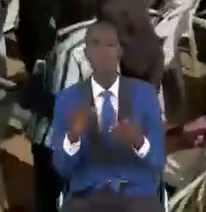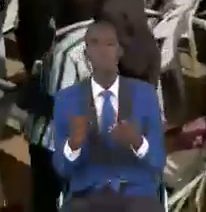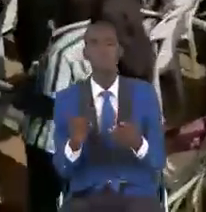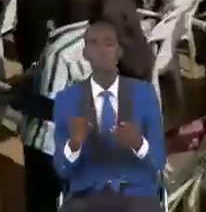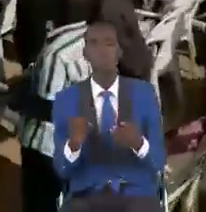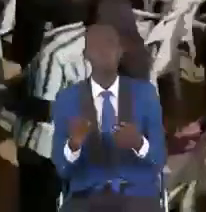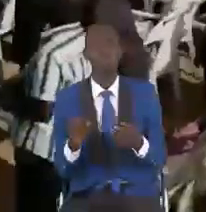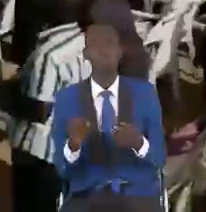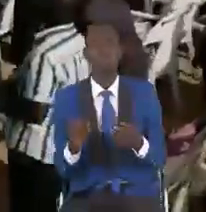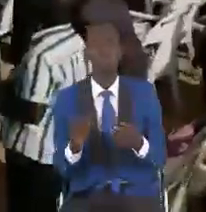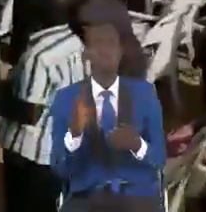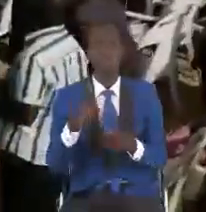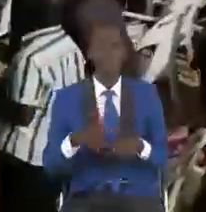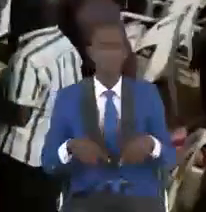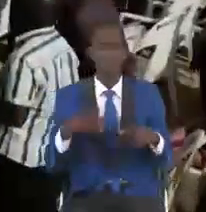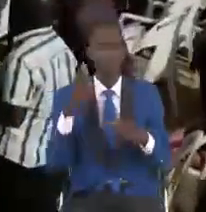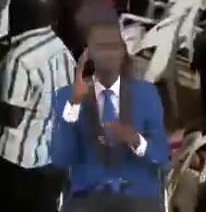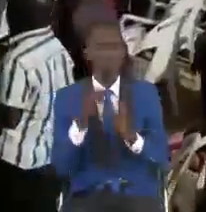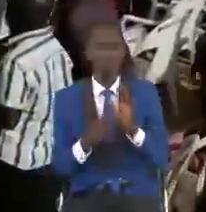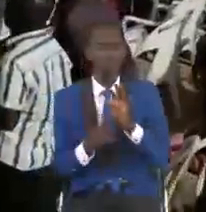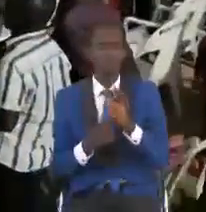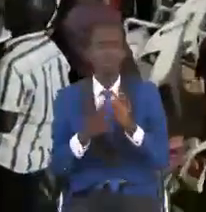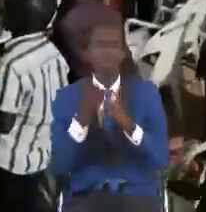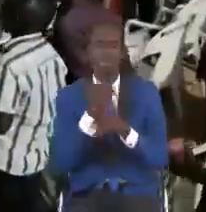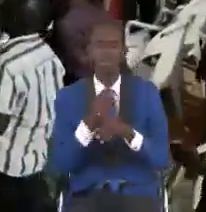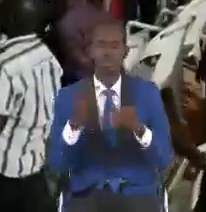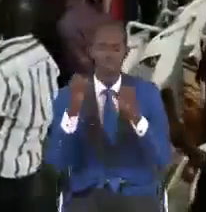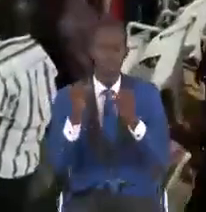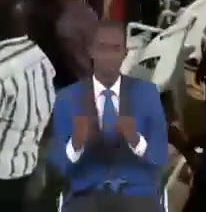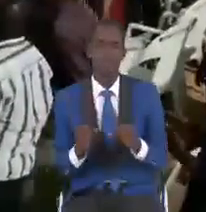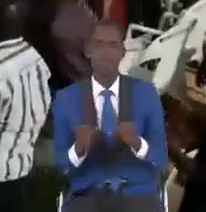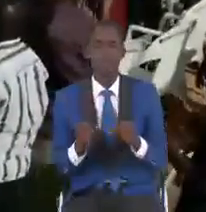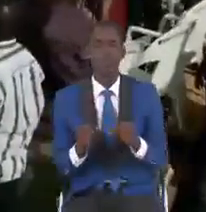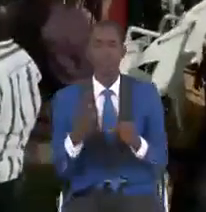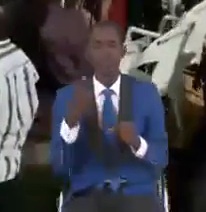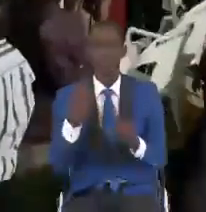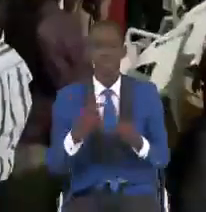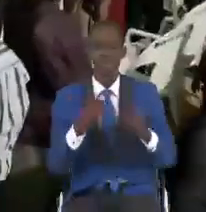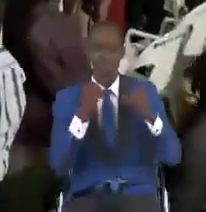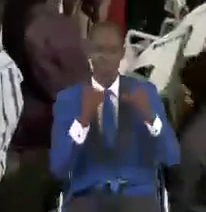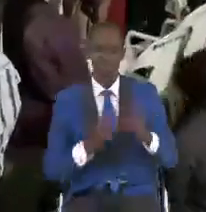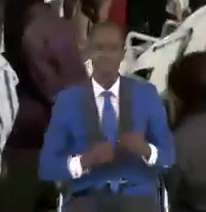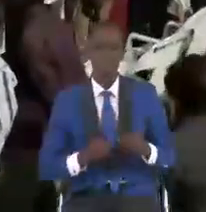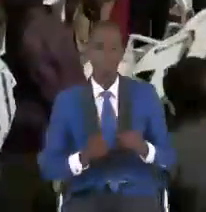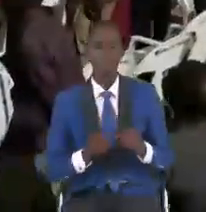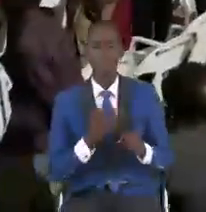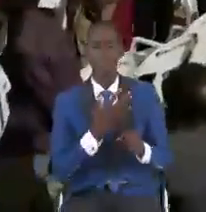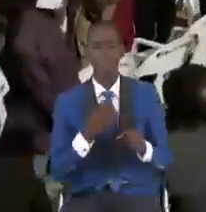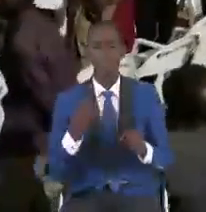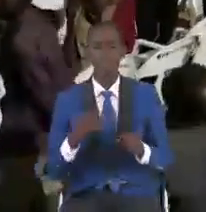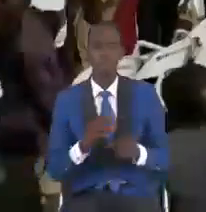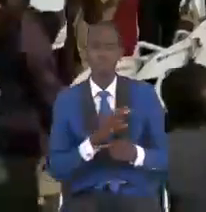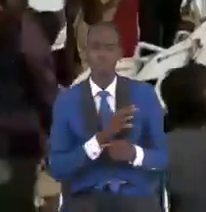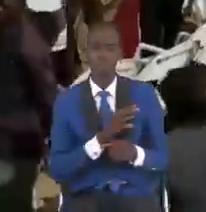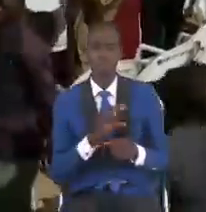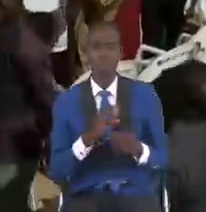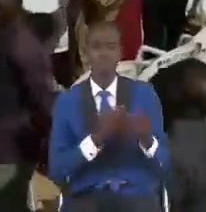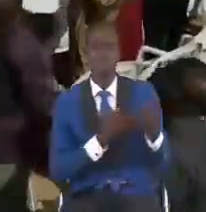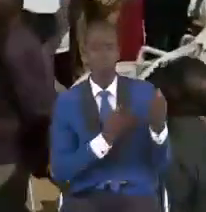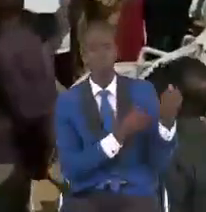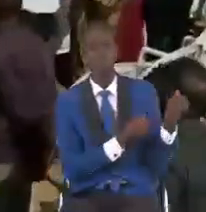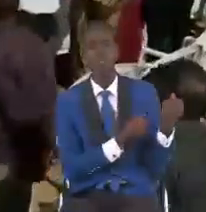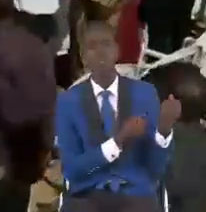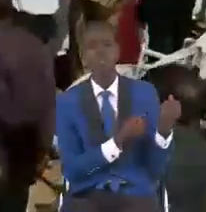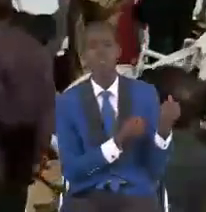Your life will portray the power, the strength, and the courage that